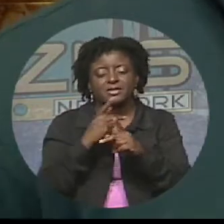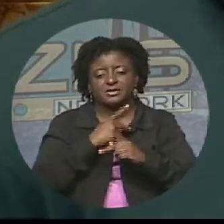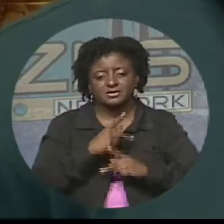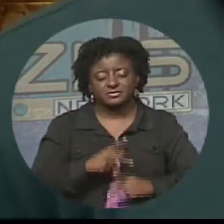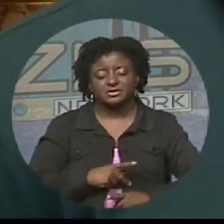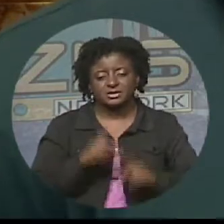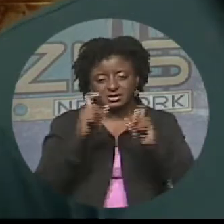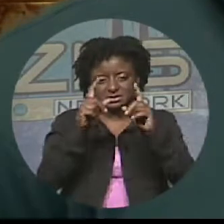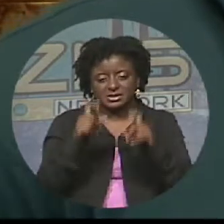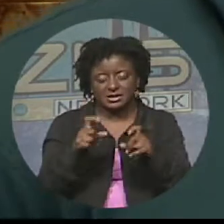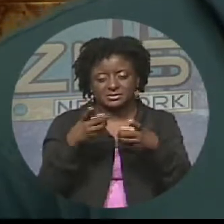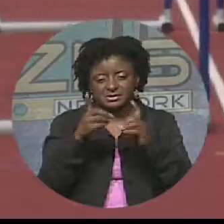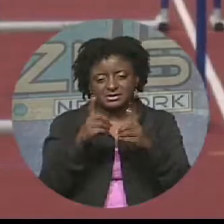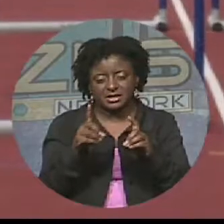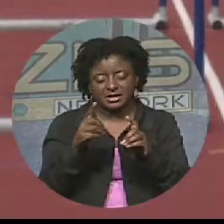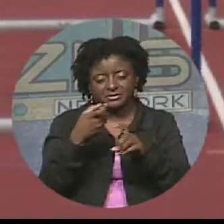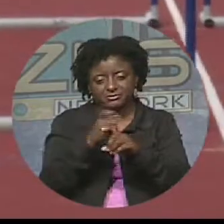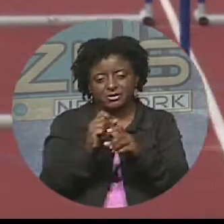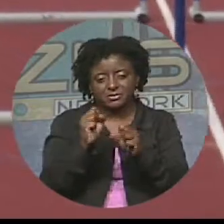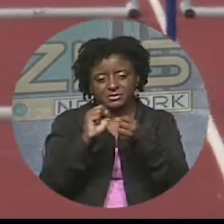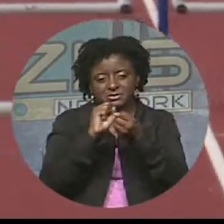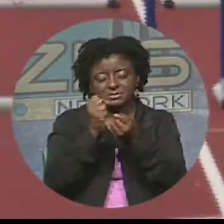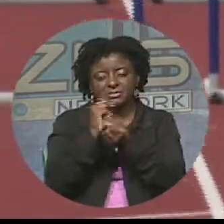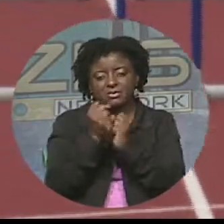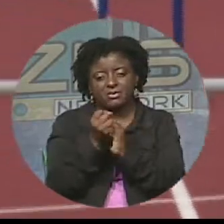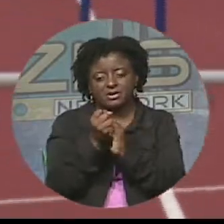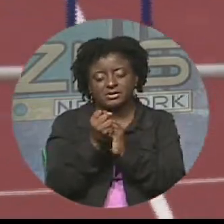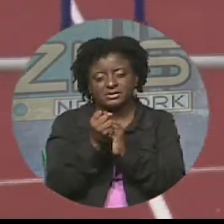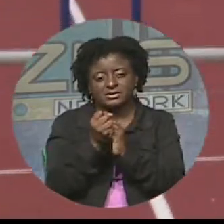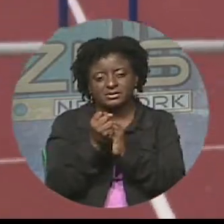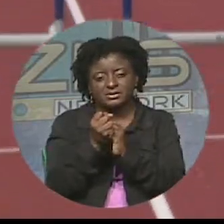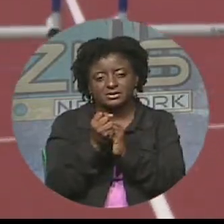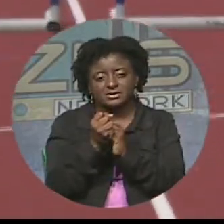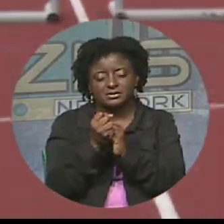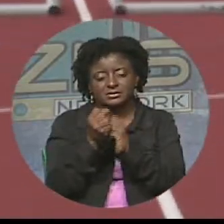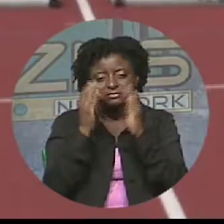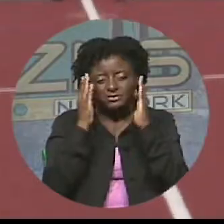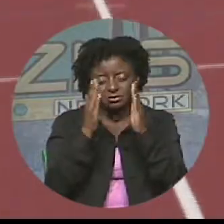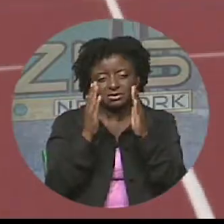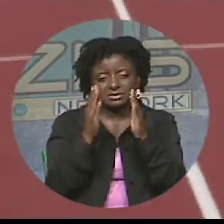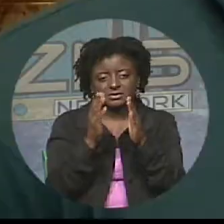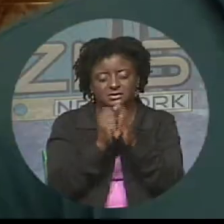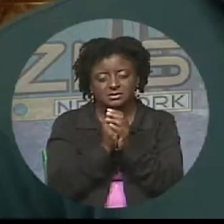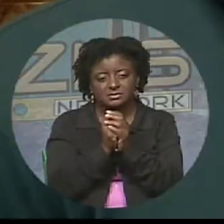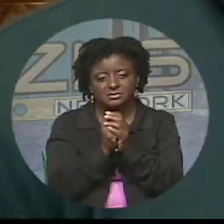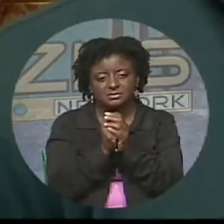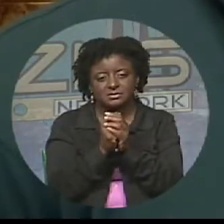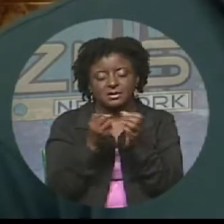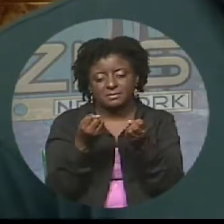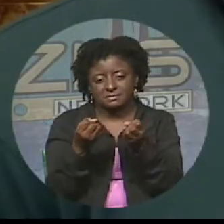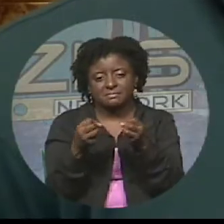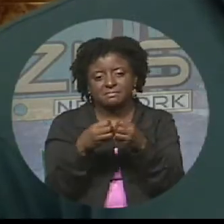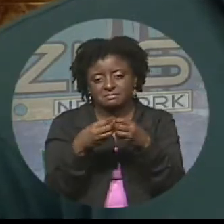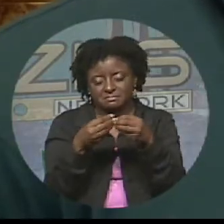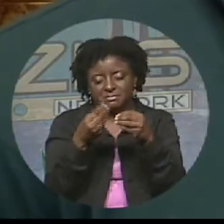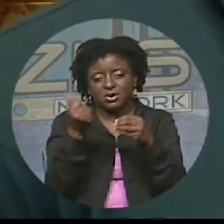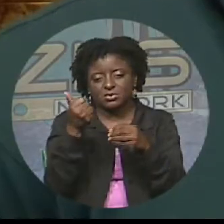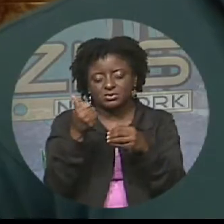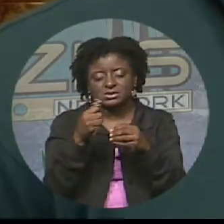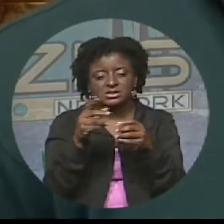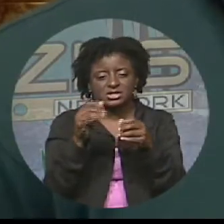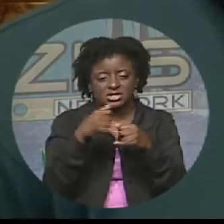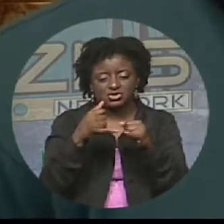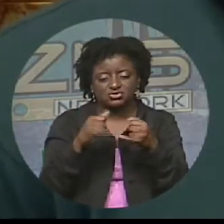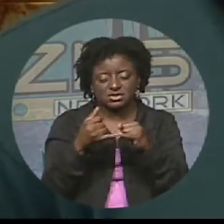basically from a general health perspective. He feels most of the injuries in sports occur due to lack of education. Basically, how to prevent